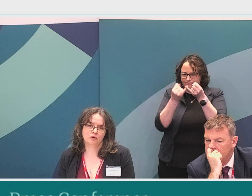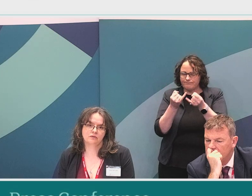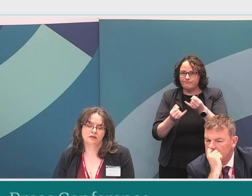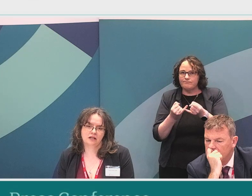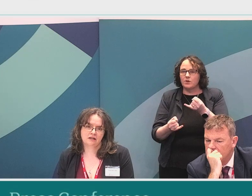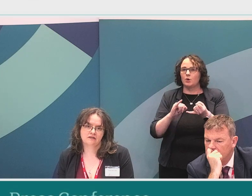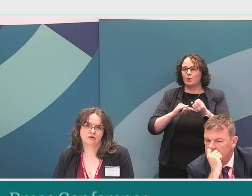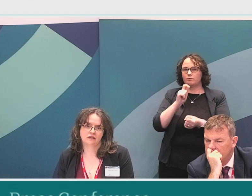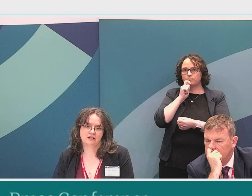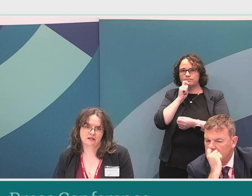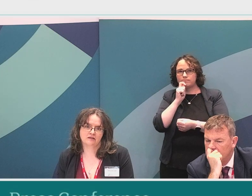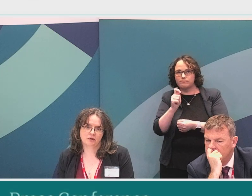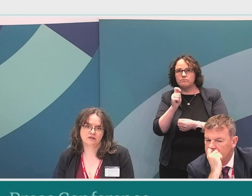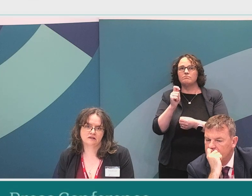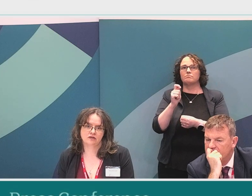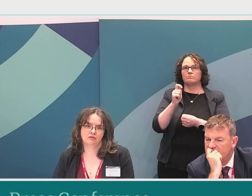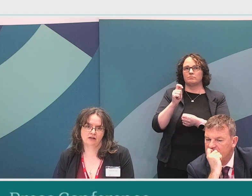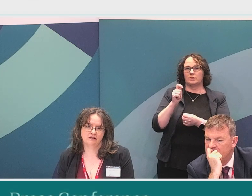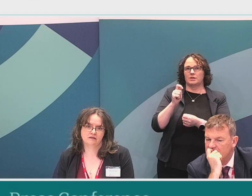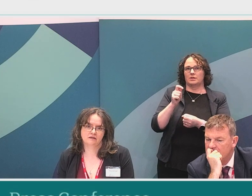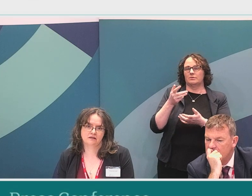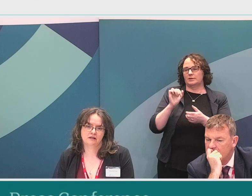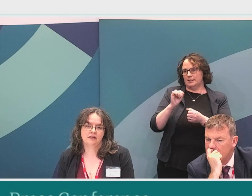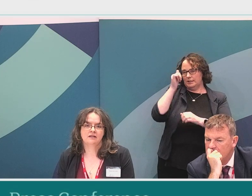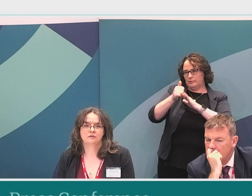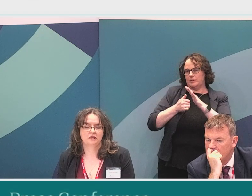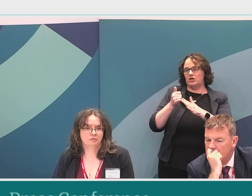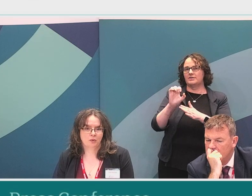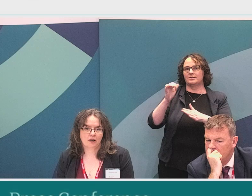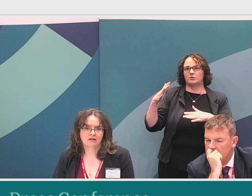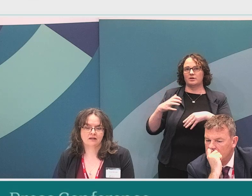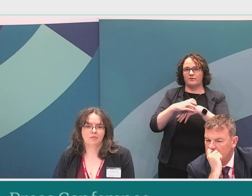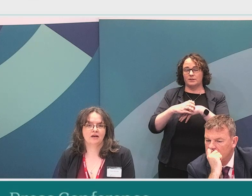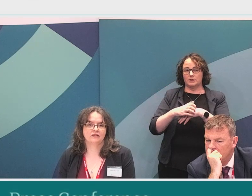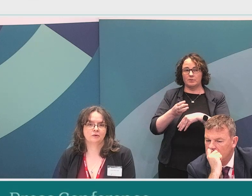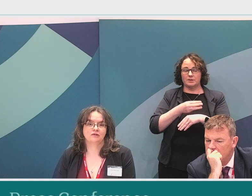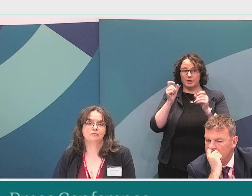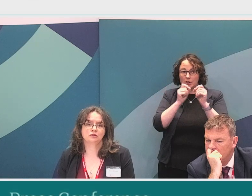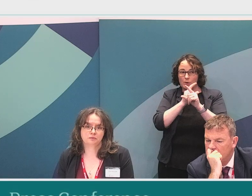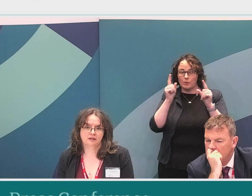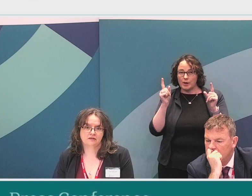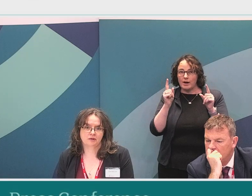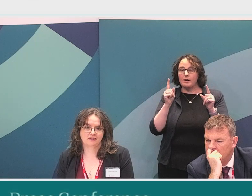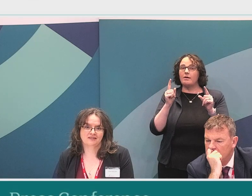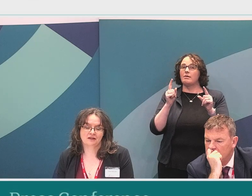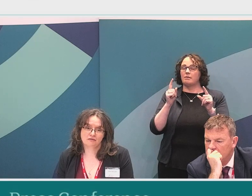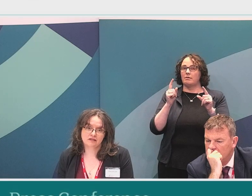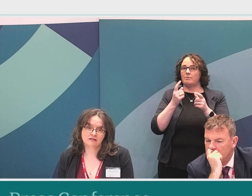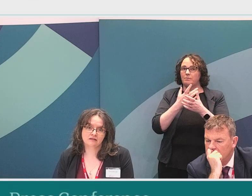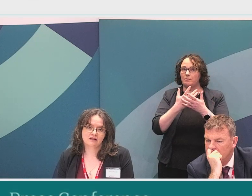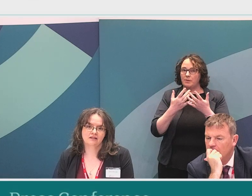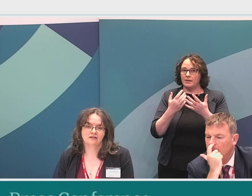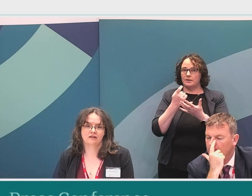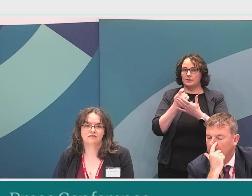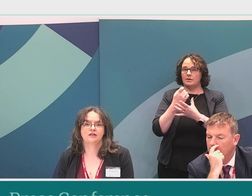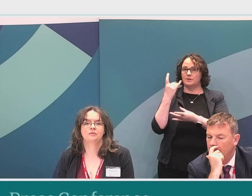reported within the survey that they experienced sexual violence. So please be aware that they may have experienced multiple experiences of this